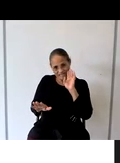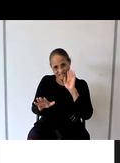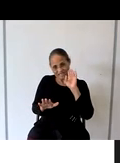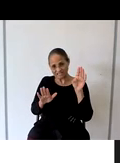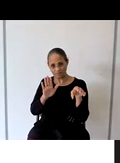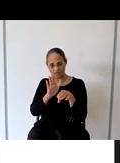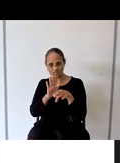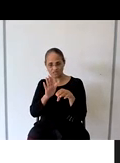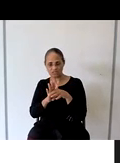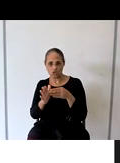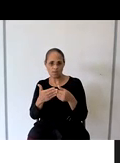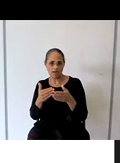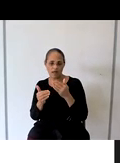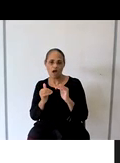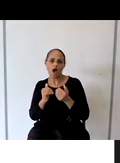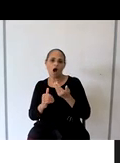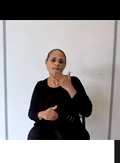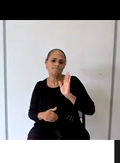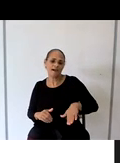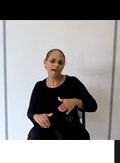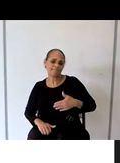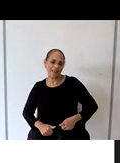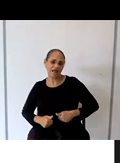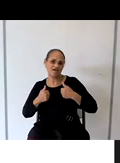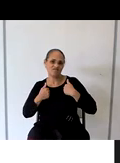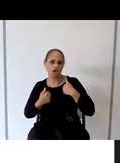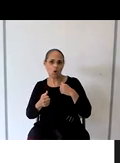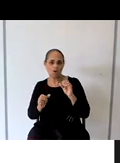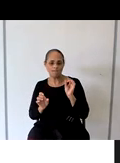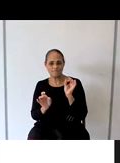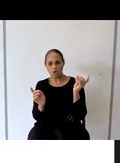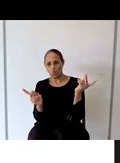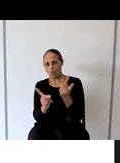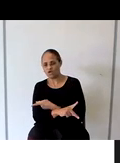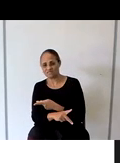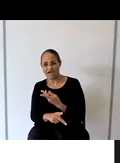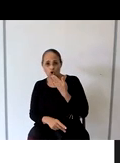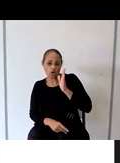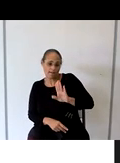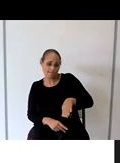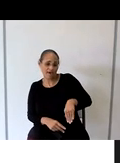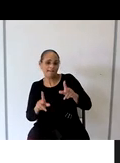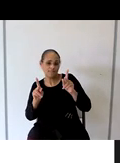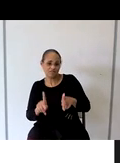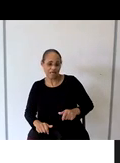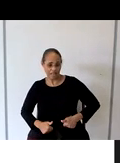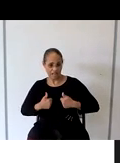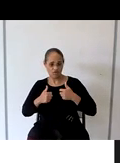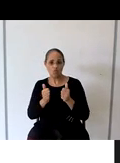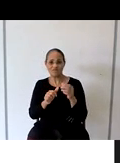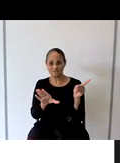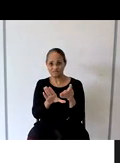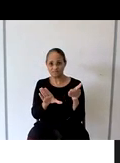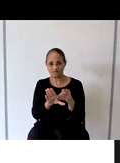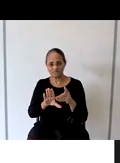my life is, it could be worse. I could be that person living with a disability.